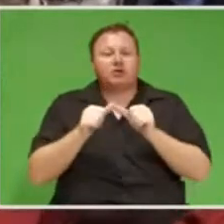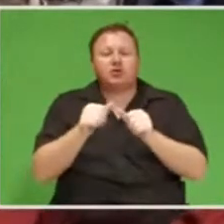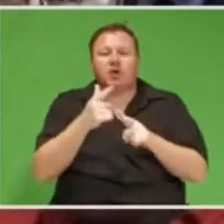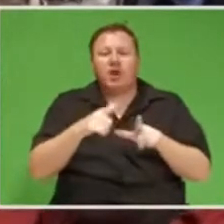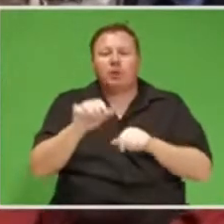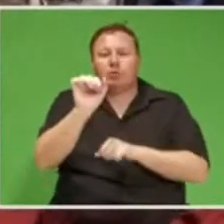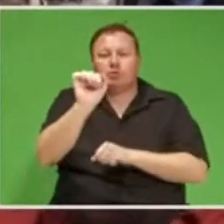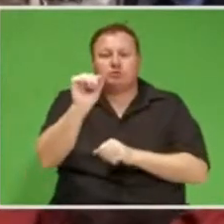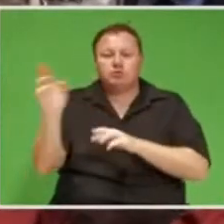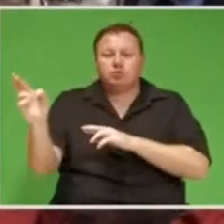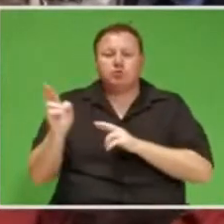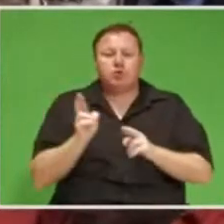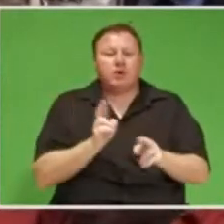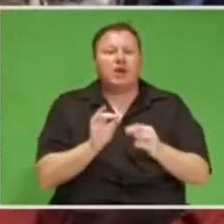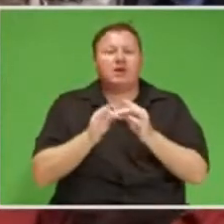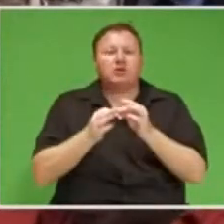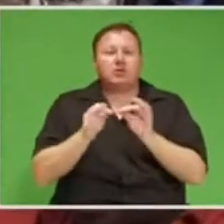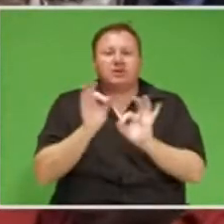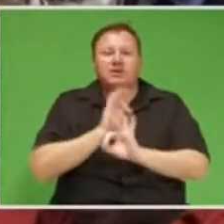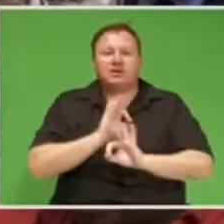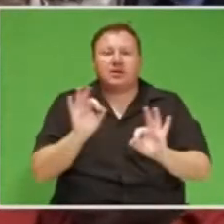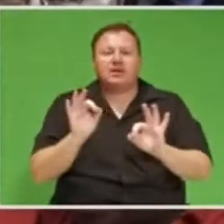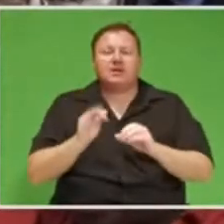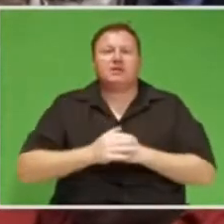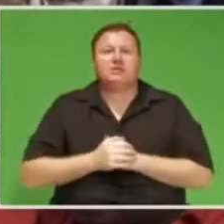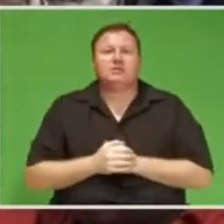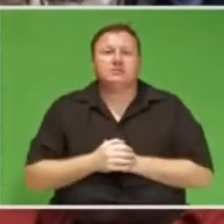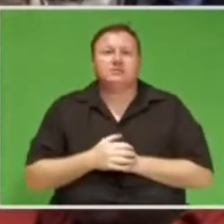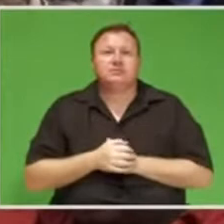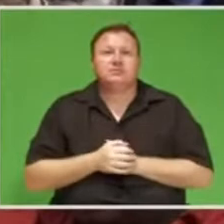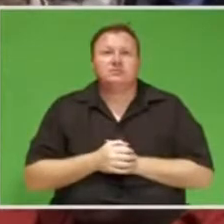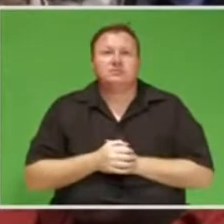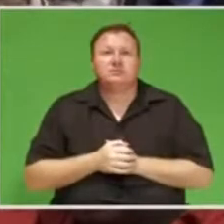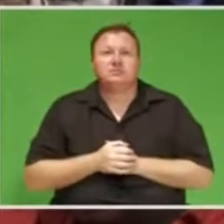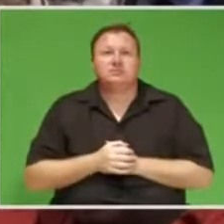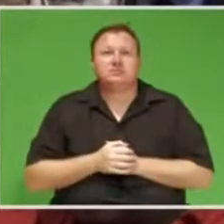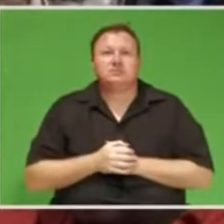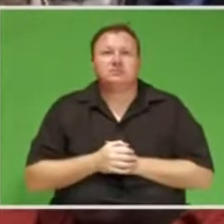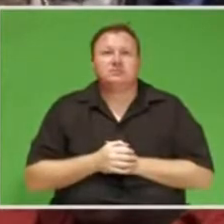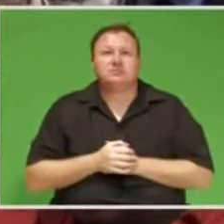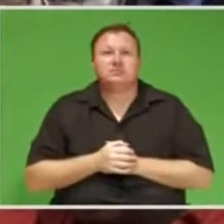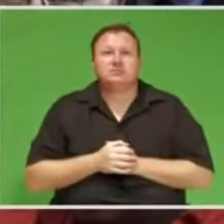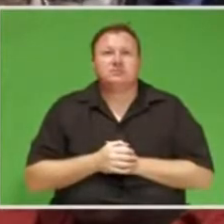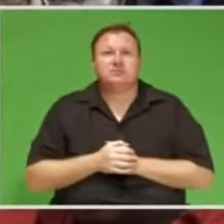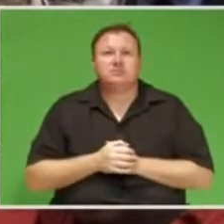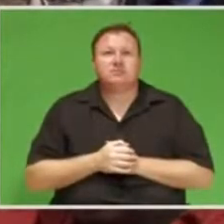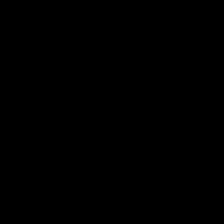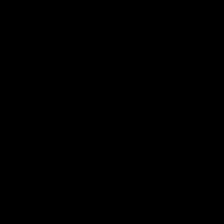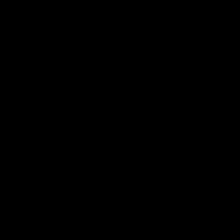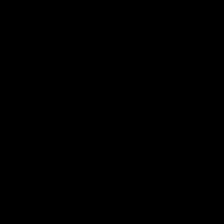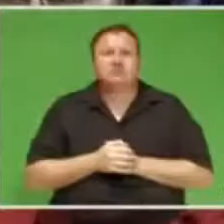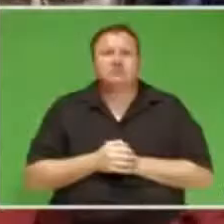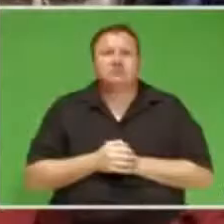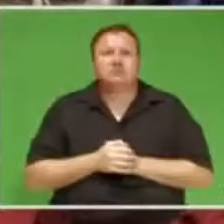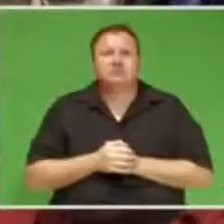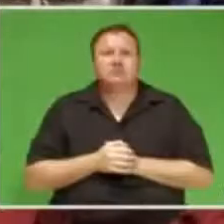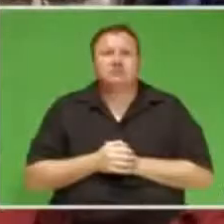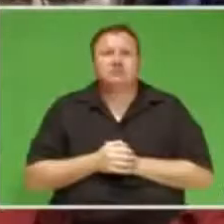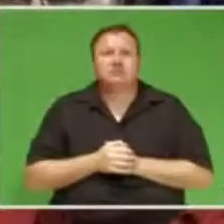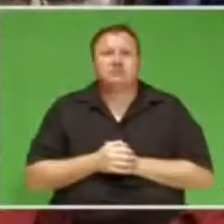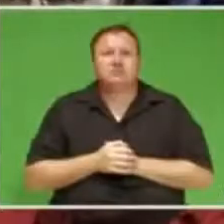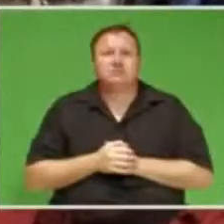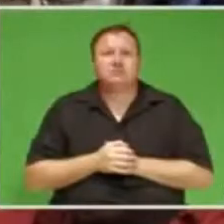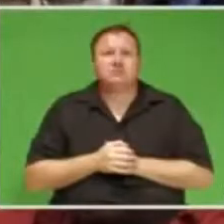ukulwa izinga le-GBV and femicide. Kodwa ephalaphala uthathe umfazi.